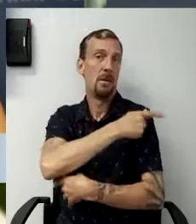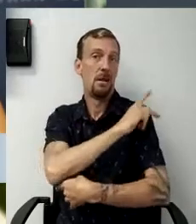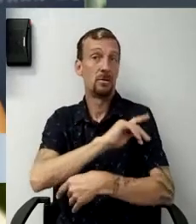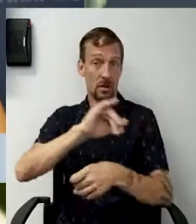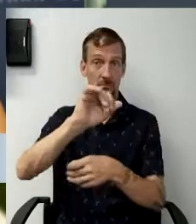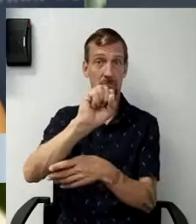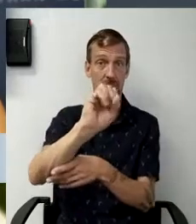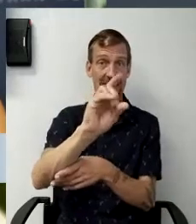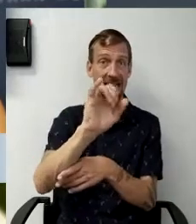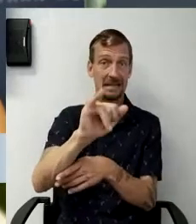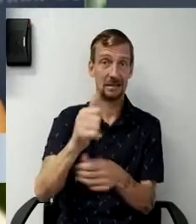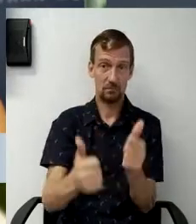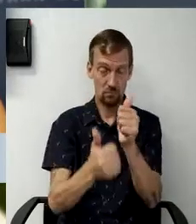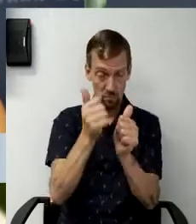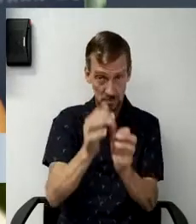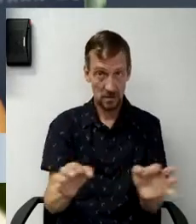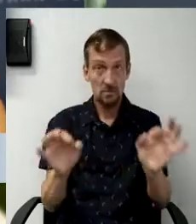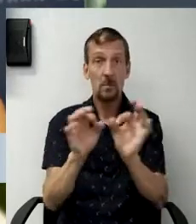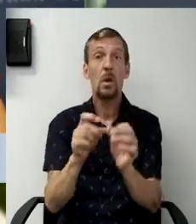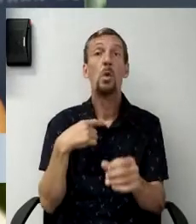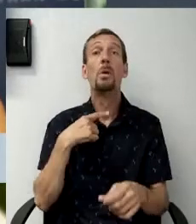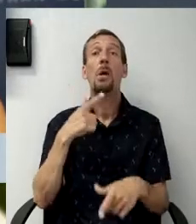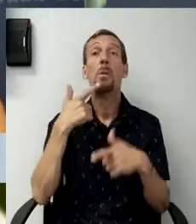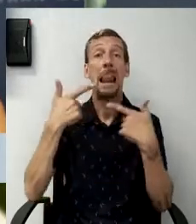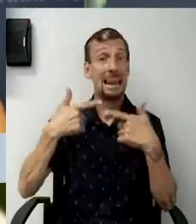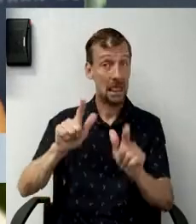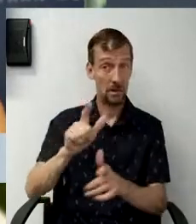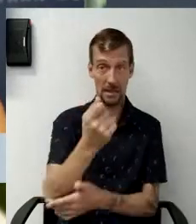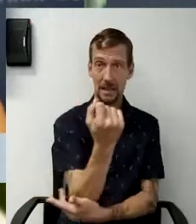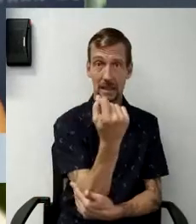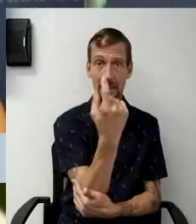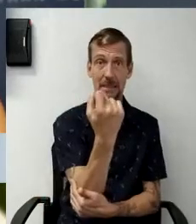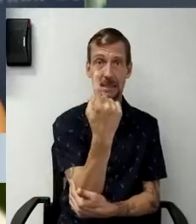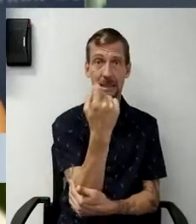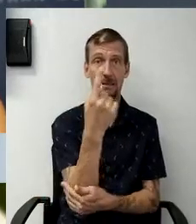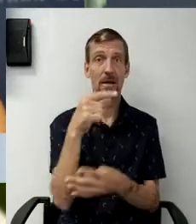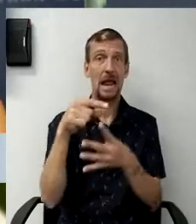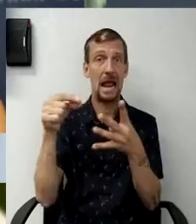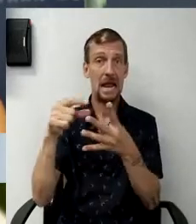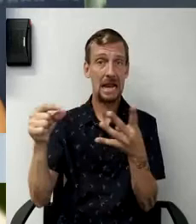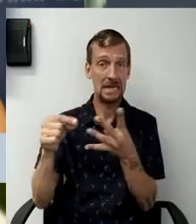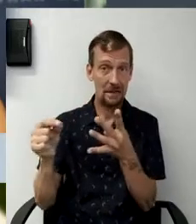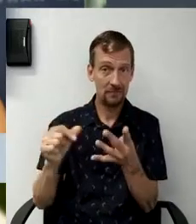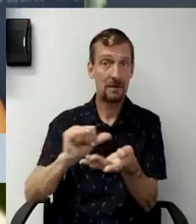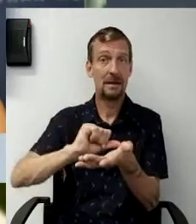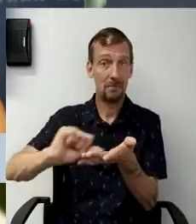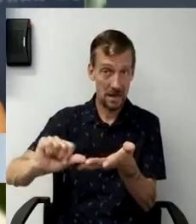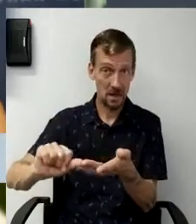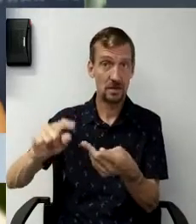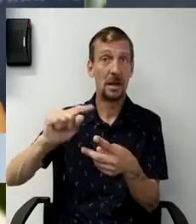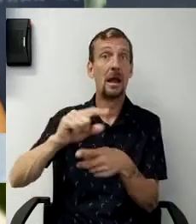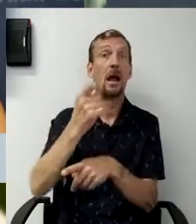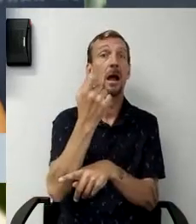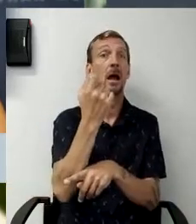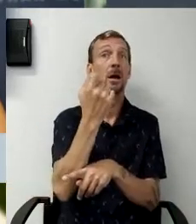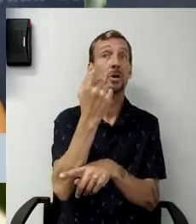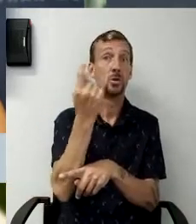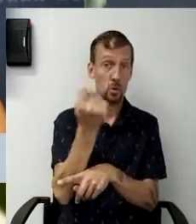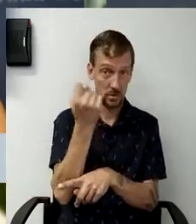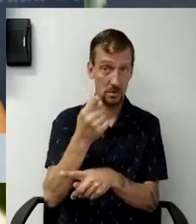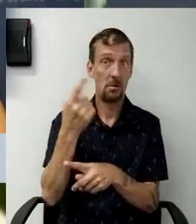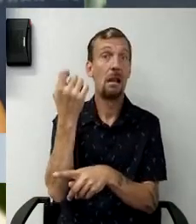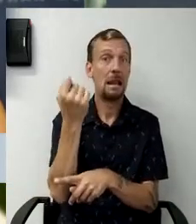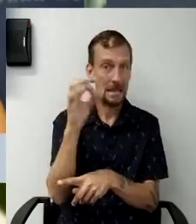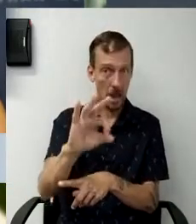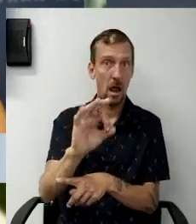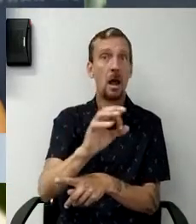So we are currently allowing 11 elective inpatients on Monday, 9 on Tuesday, 8